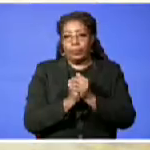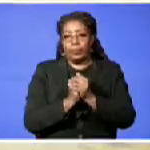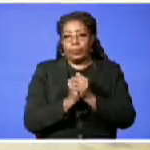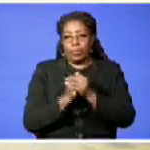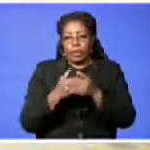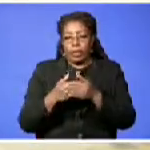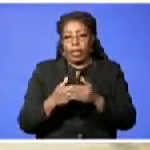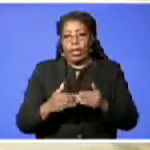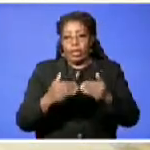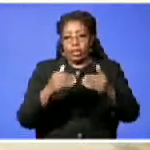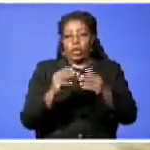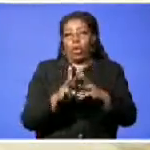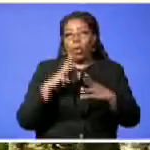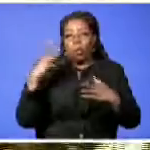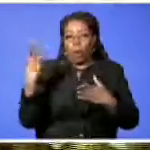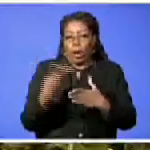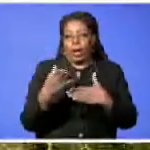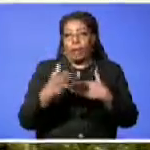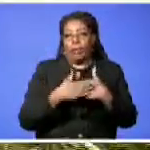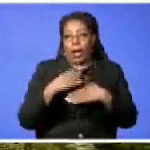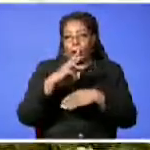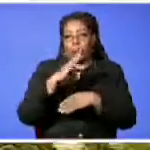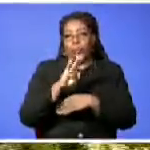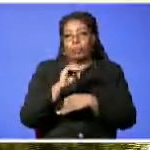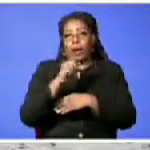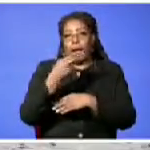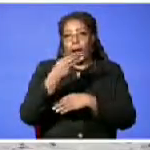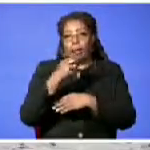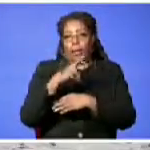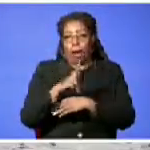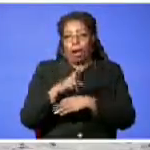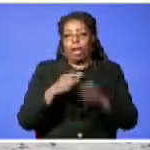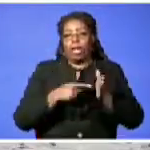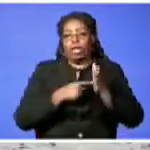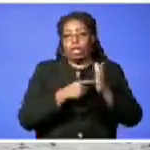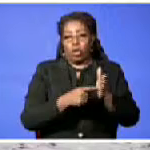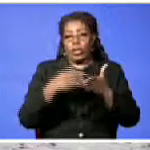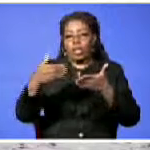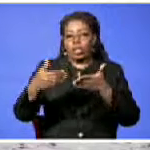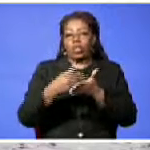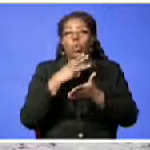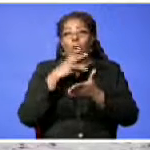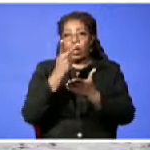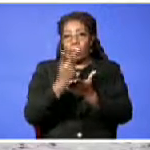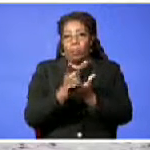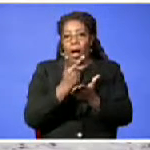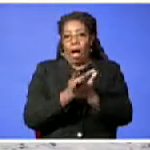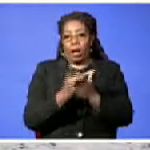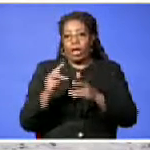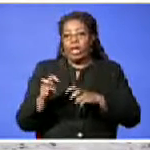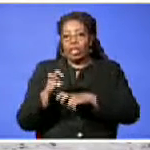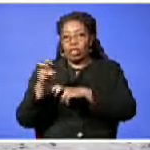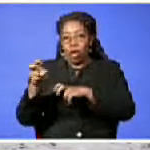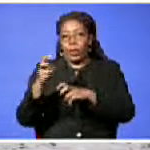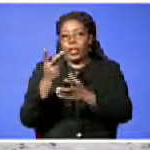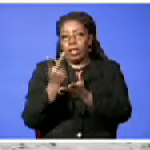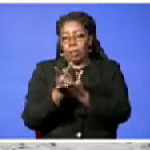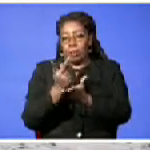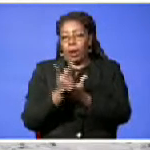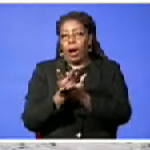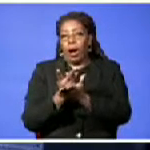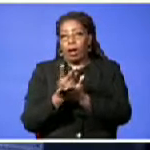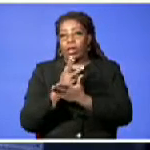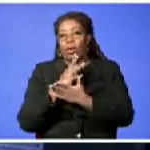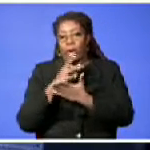Well, ahead of its big welcome back, Bahamas showing off its new water park. Touring the construction site yesterday was Prime Minister the Most